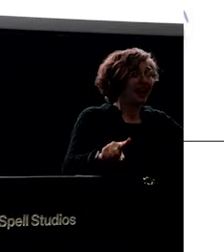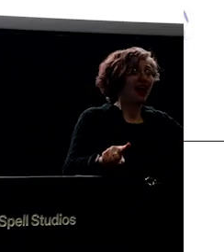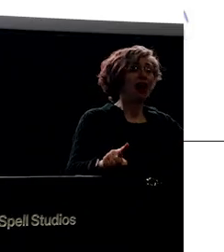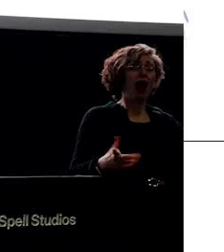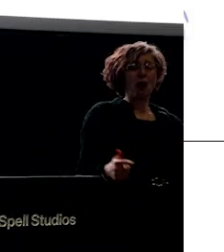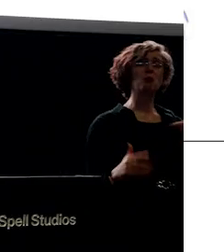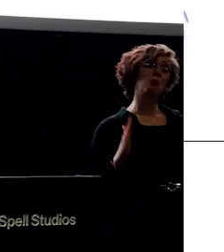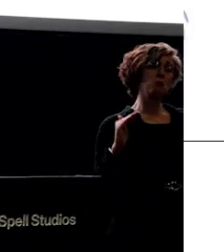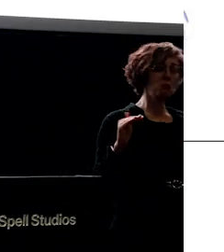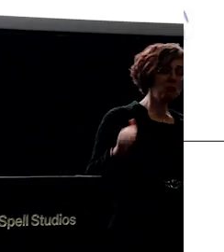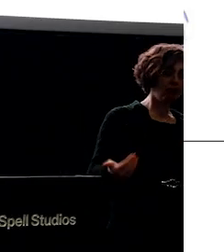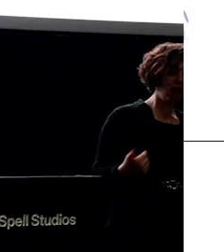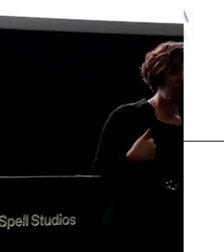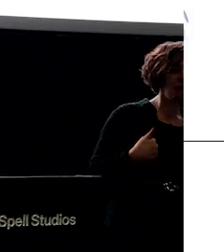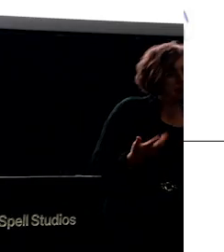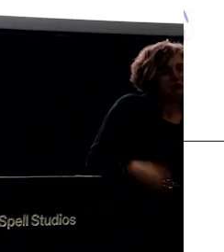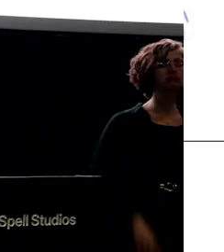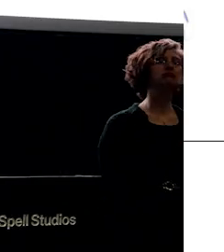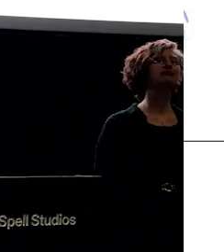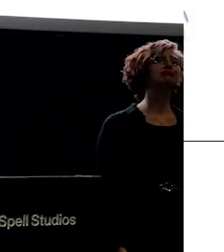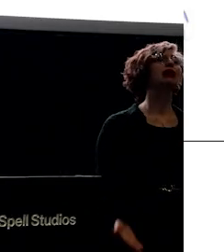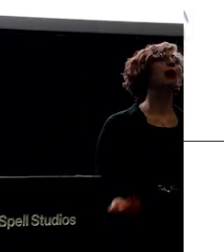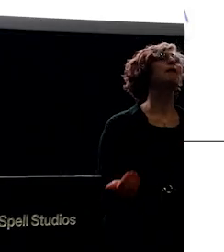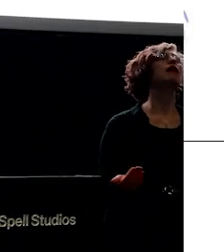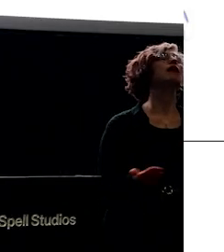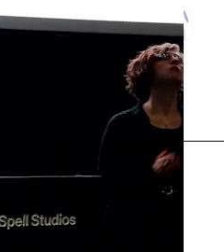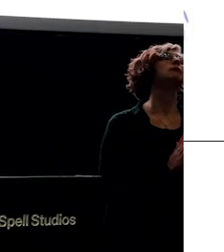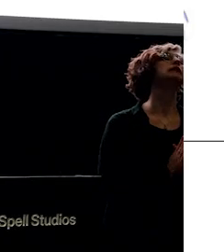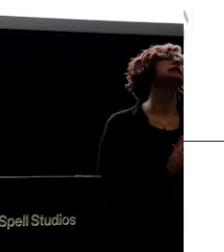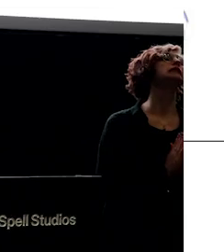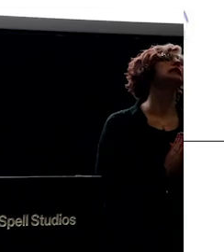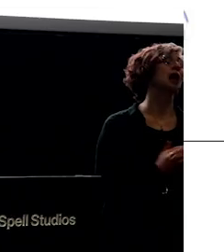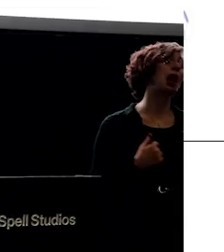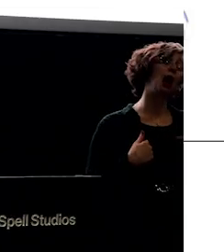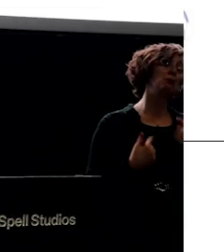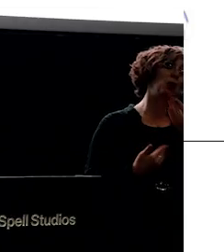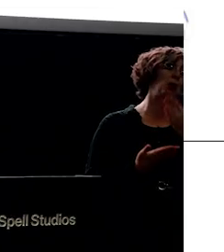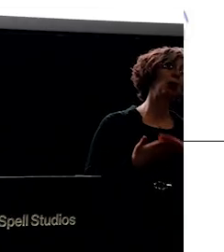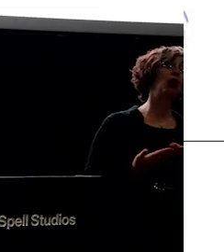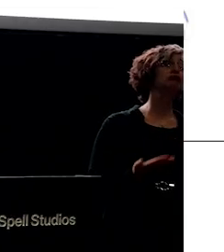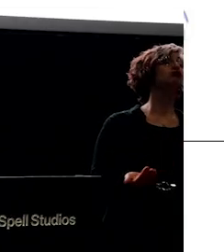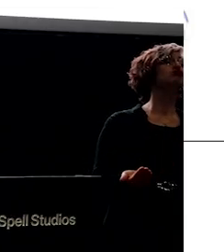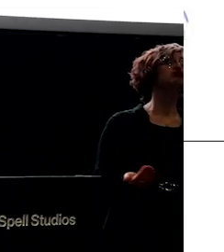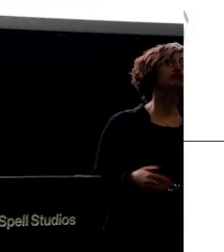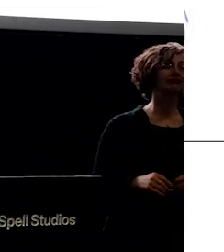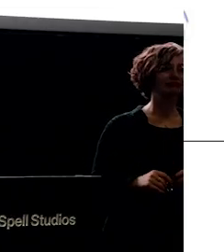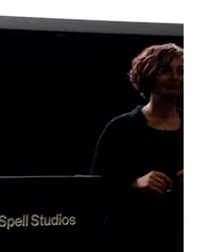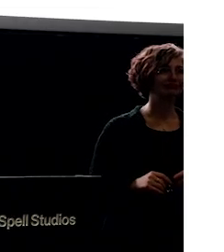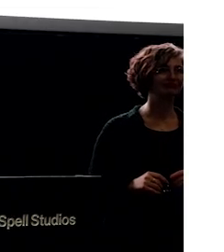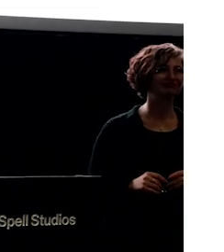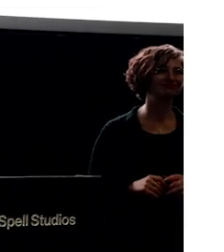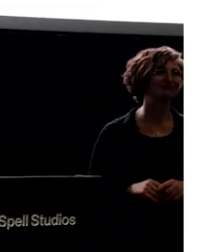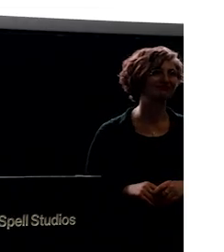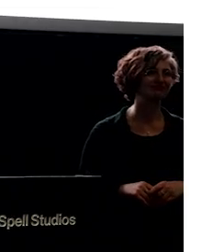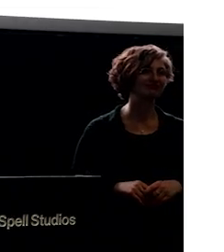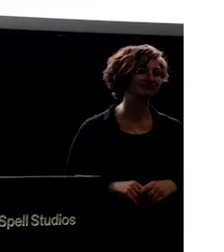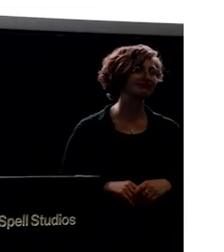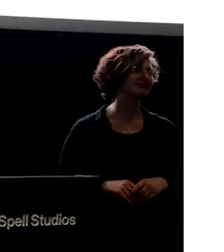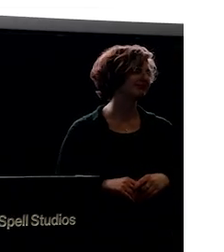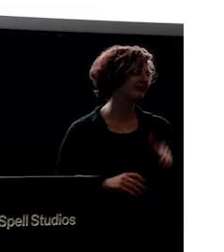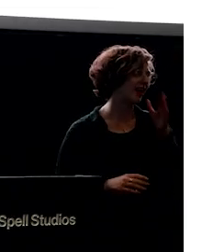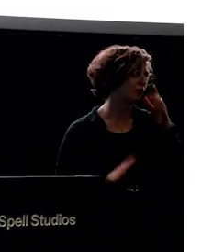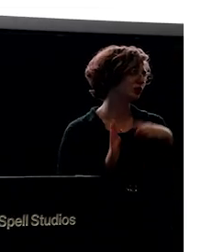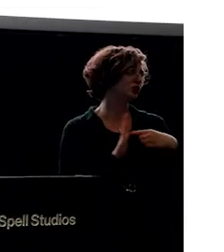hired. I was just like, come on, please hire me. Like, I'm pretty good. I'm going to show you